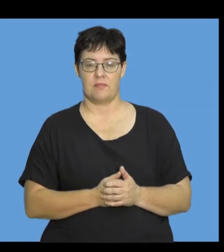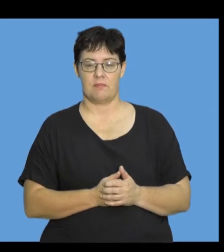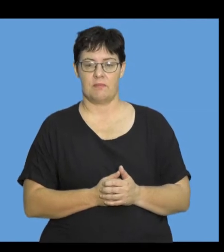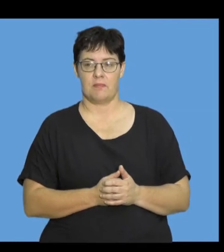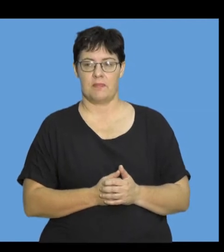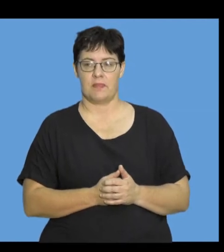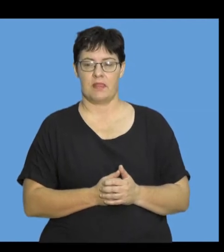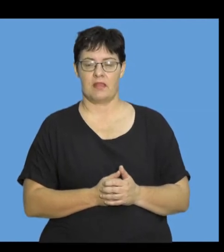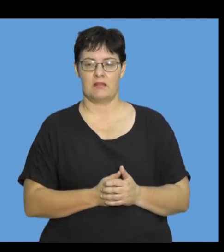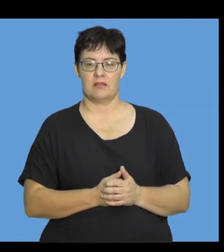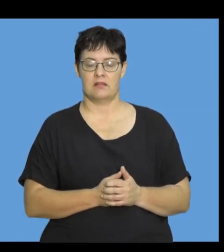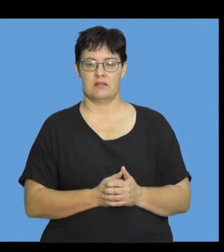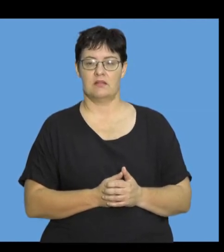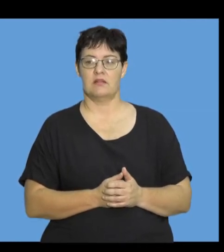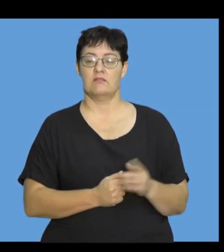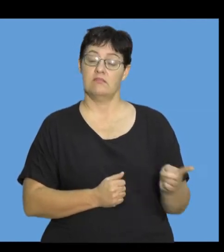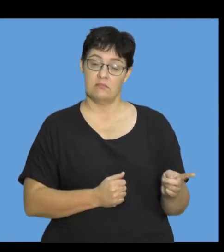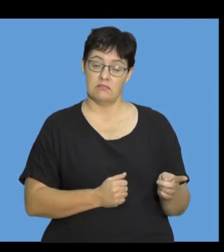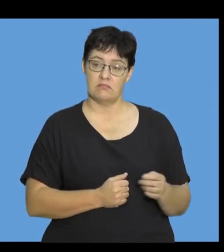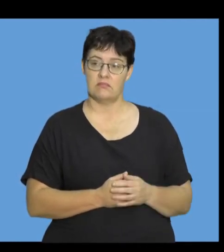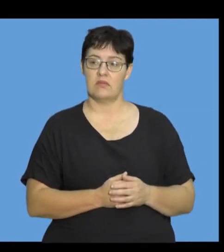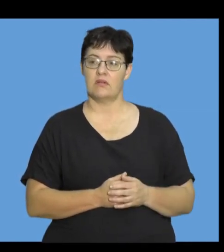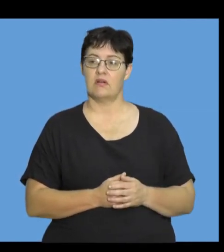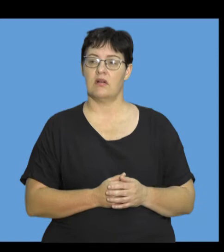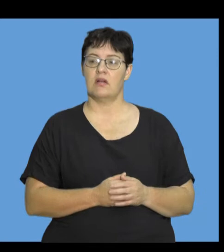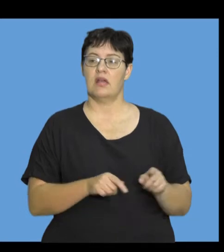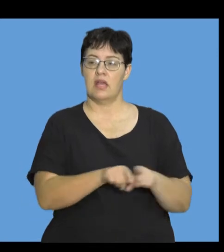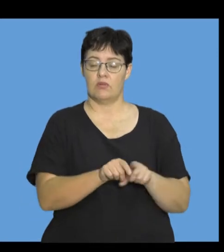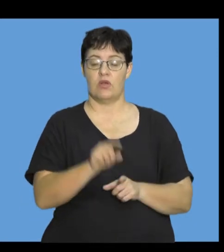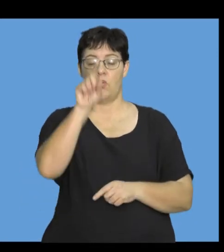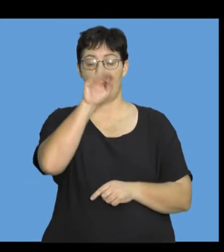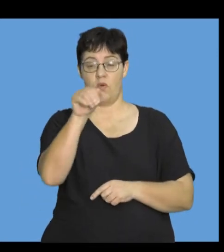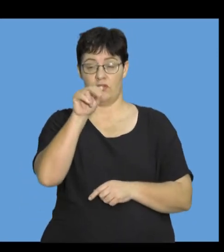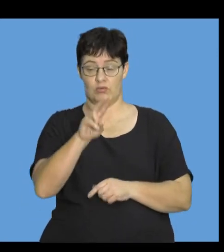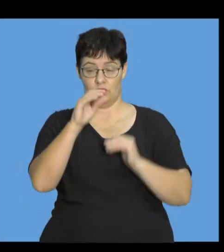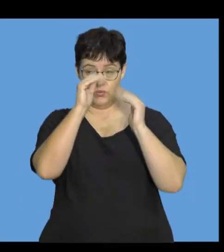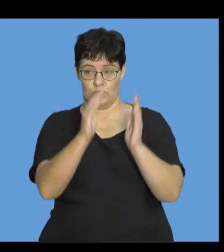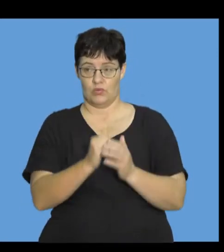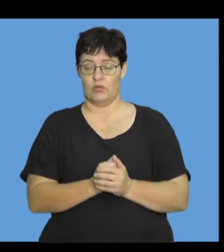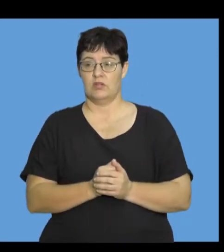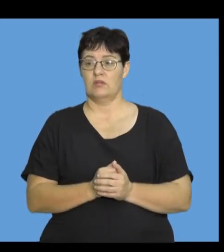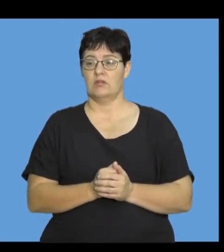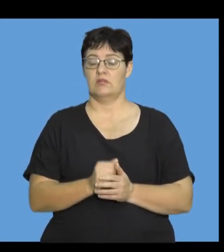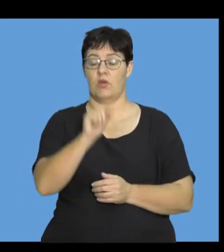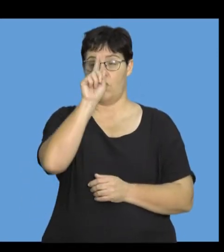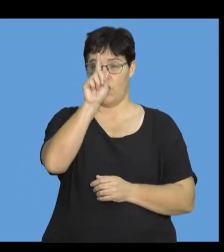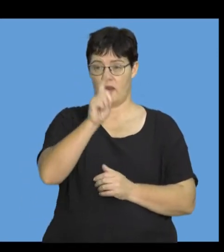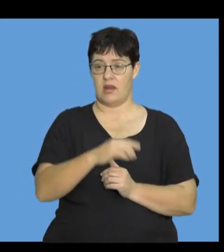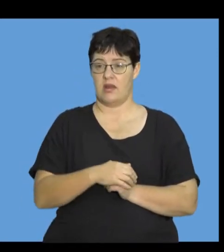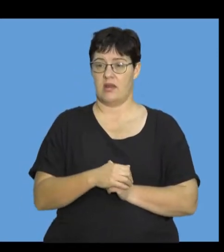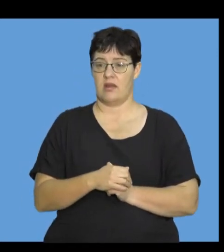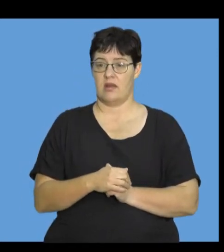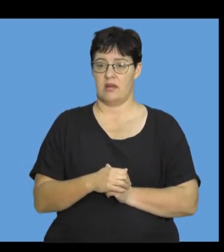because that's where I have my space. This will be 1 over 2 to the exponent of, my x is